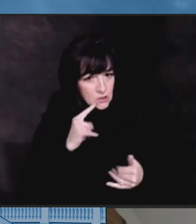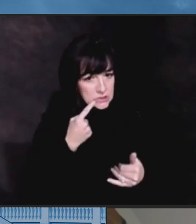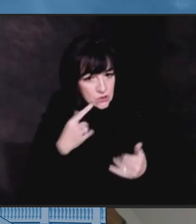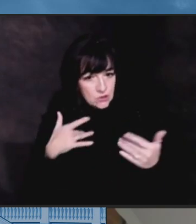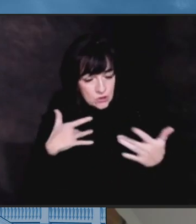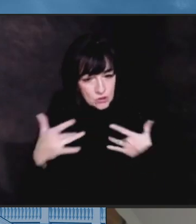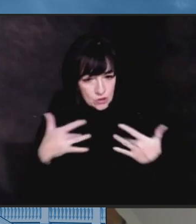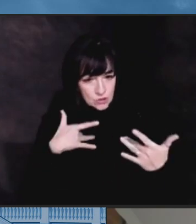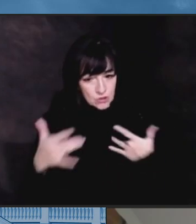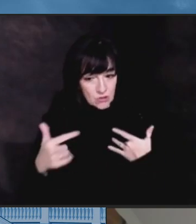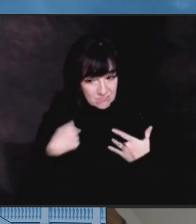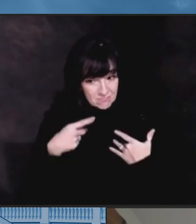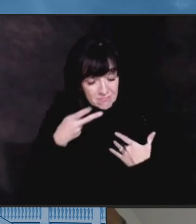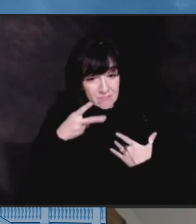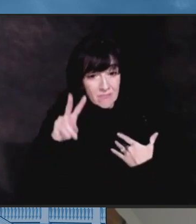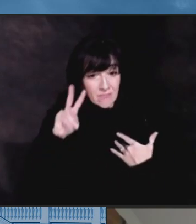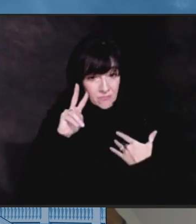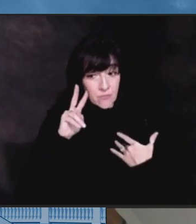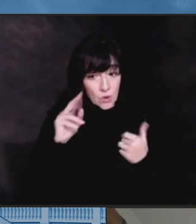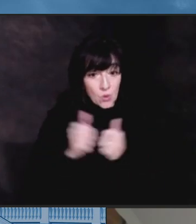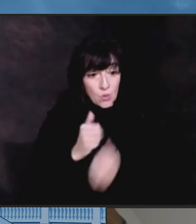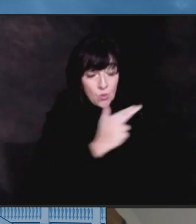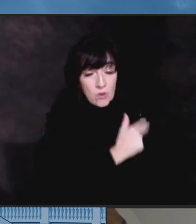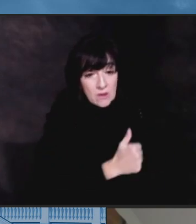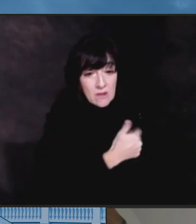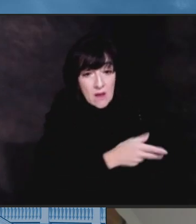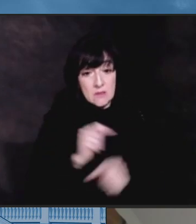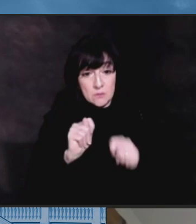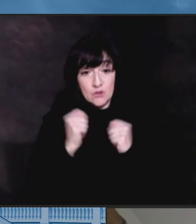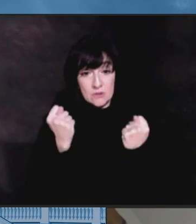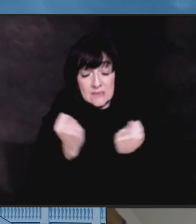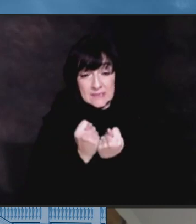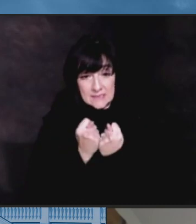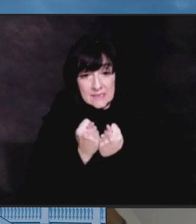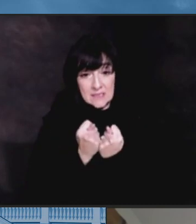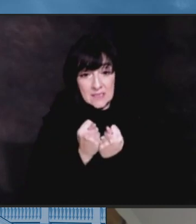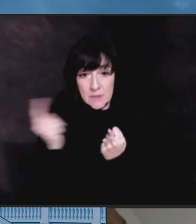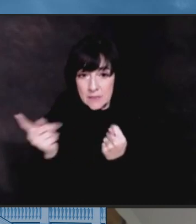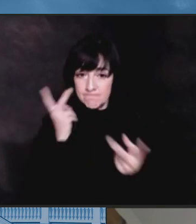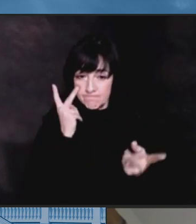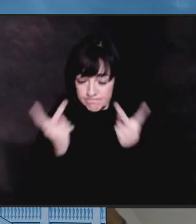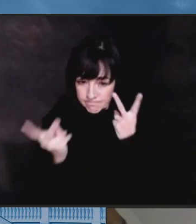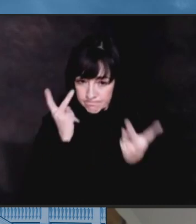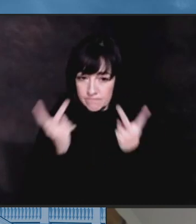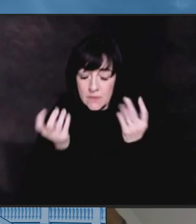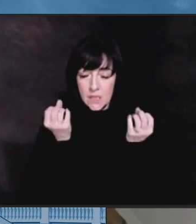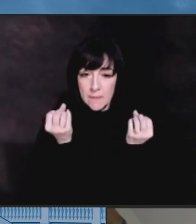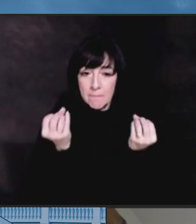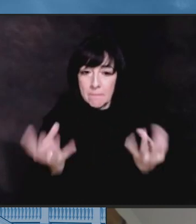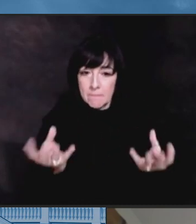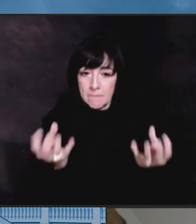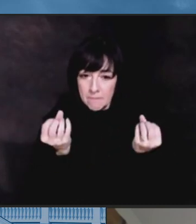phone call the other day with our hospital team, and they're seeing